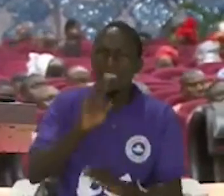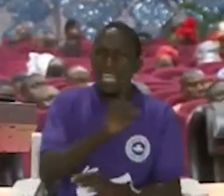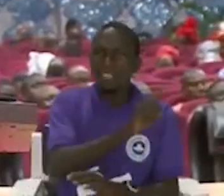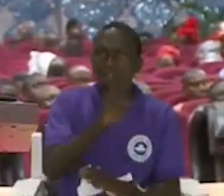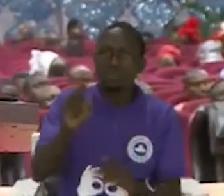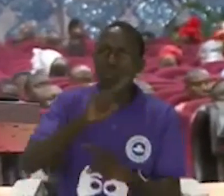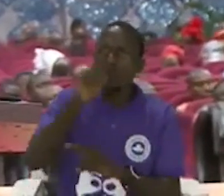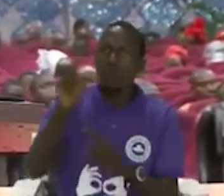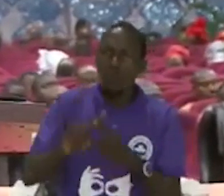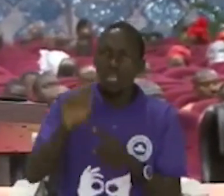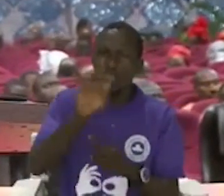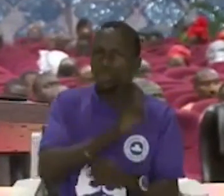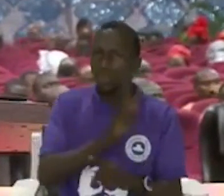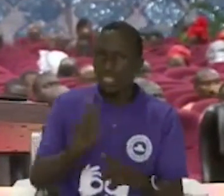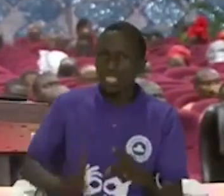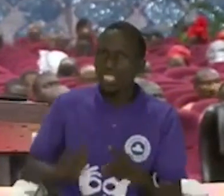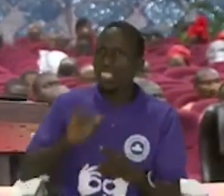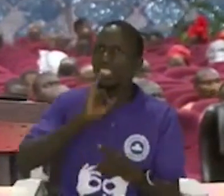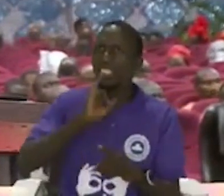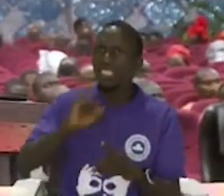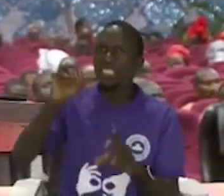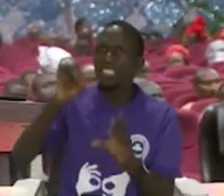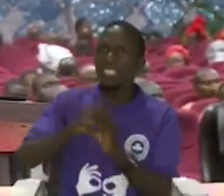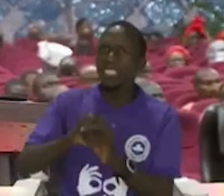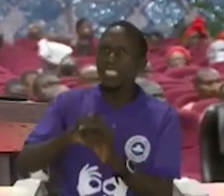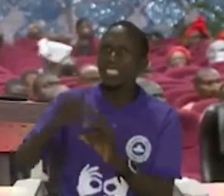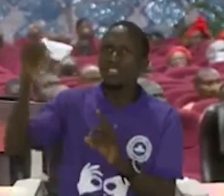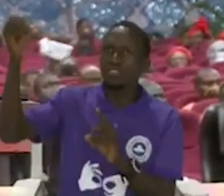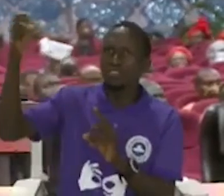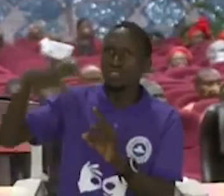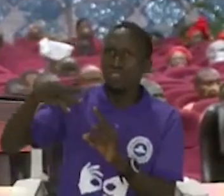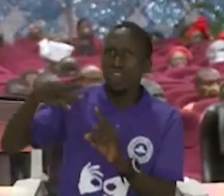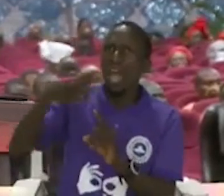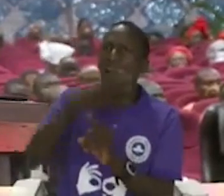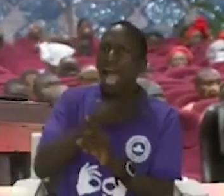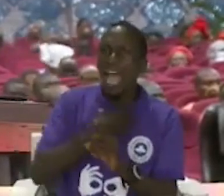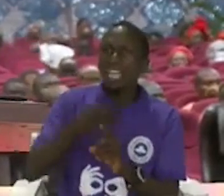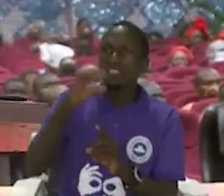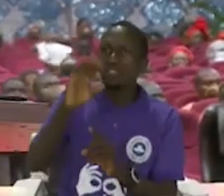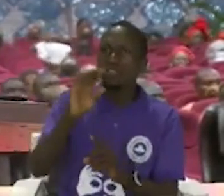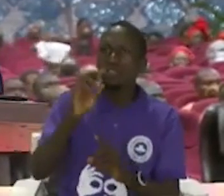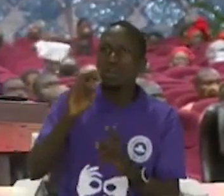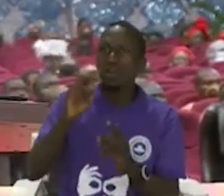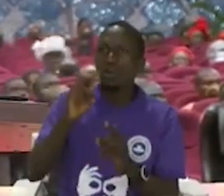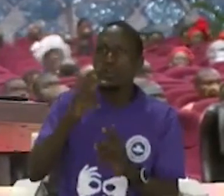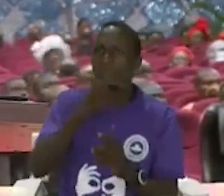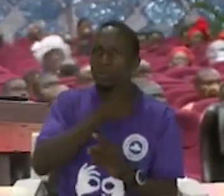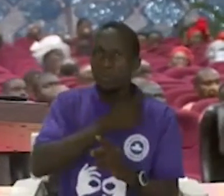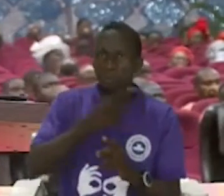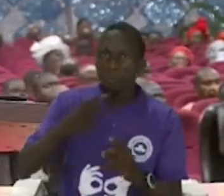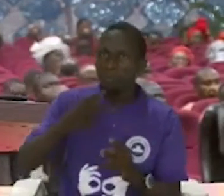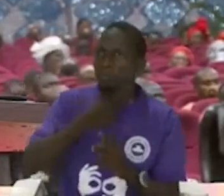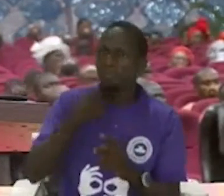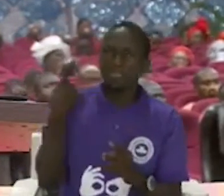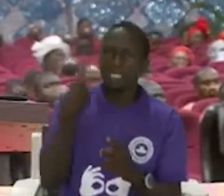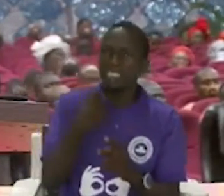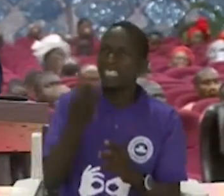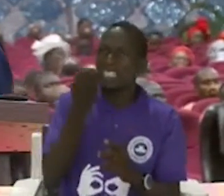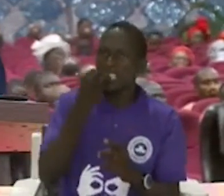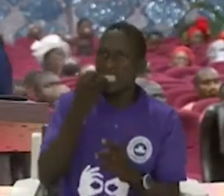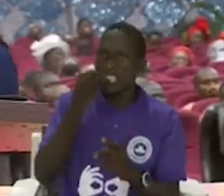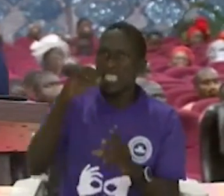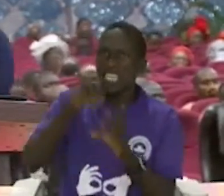when your king is the son of nobles, and your priest feast at the proper time